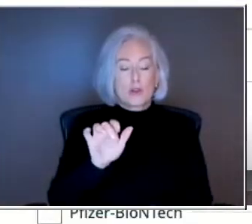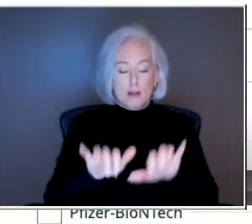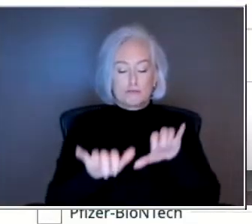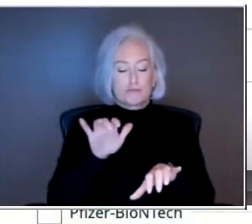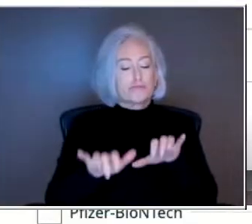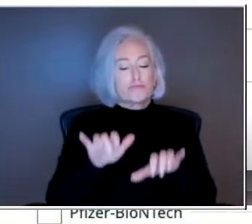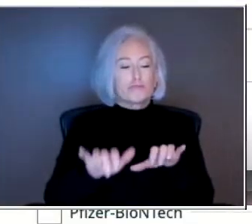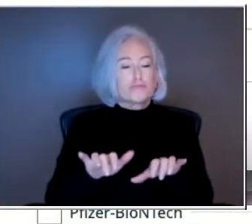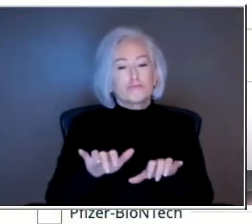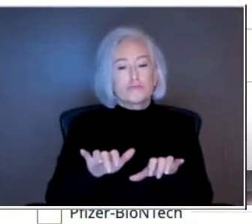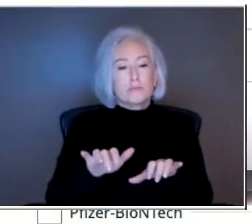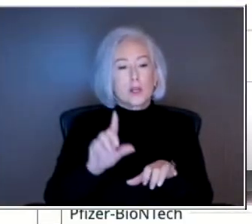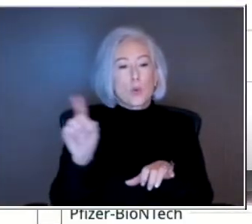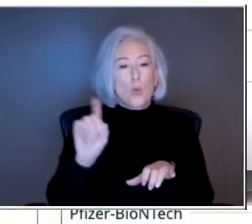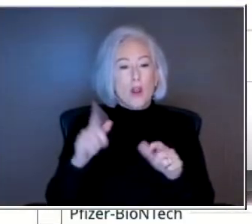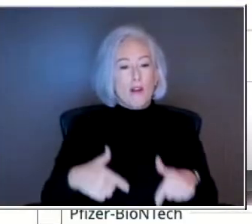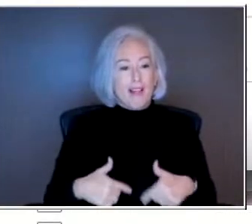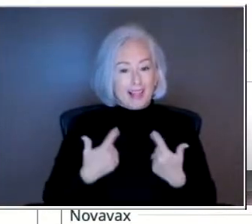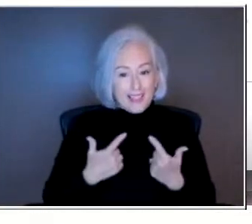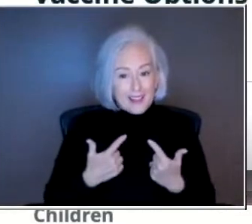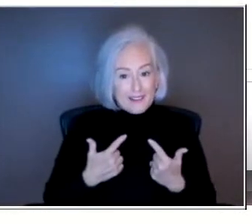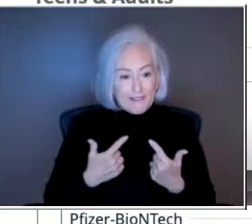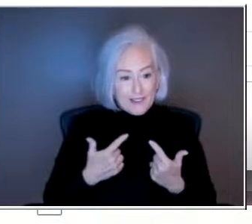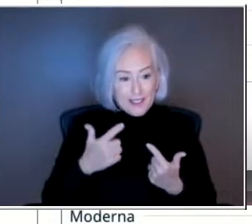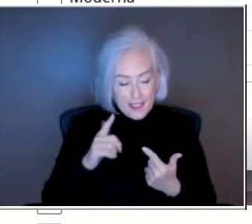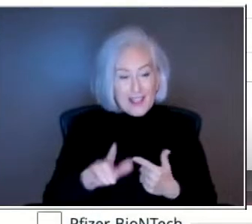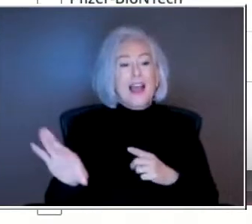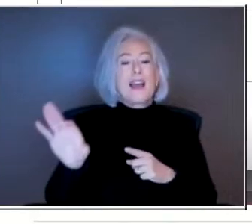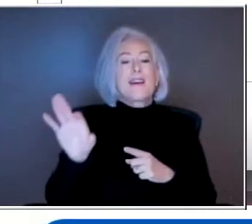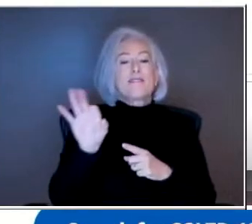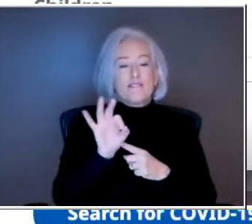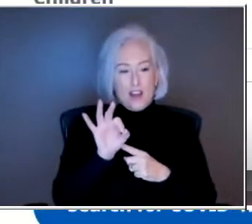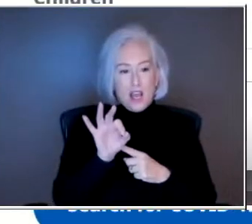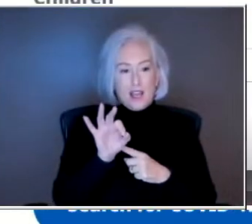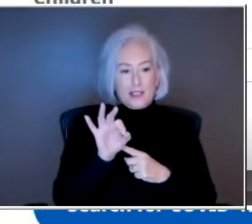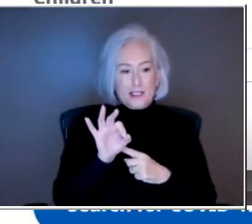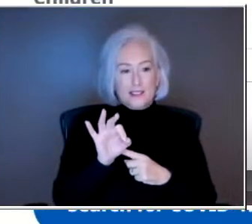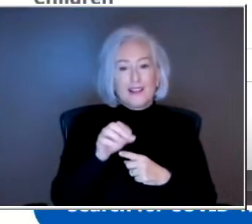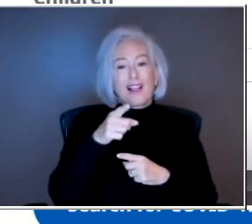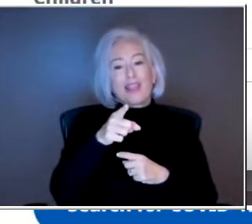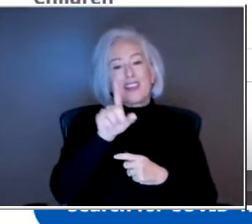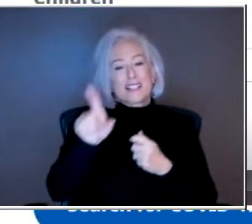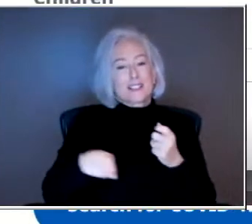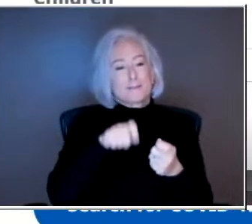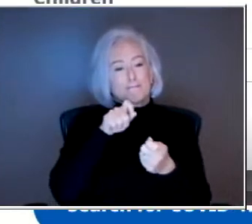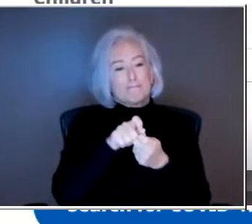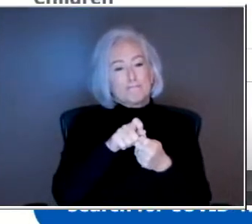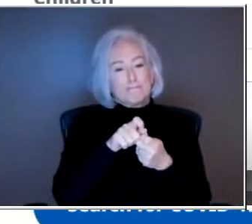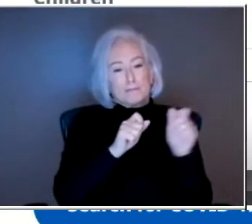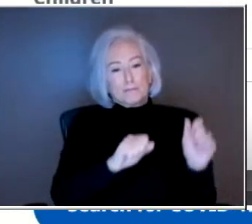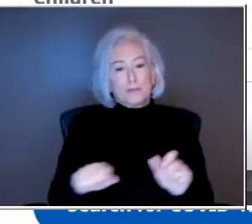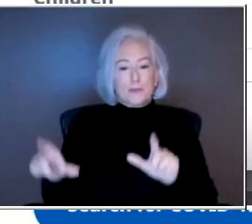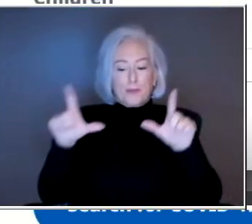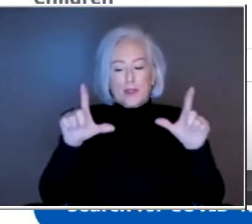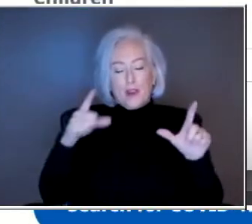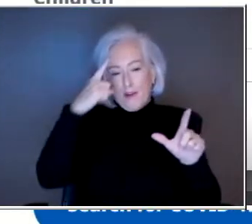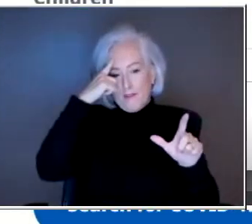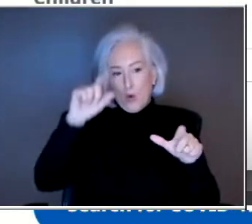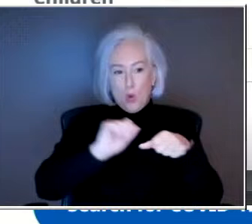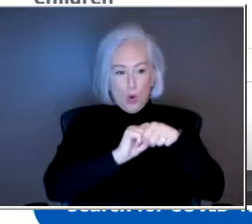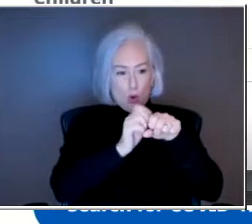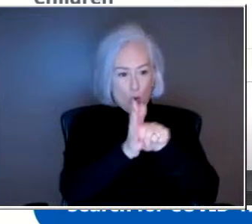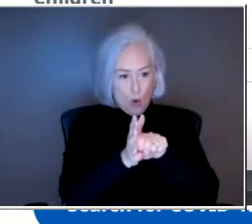these are respiratory vaccines. But this is specifically for the COVID-19 vaccine. There is an adult, but also